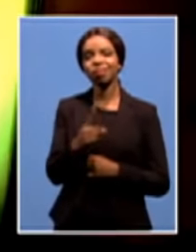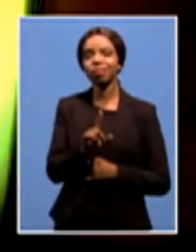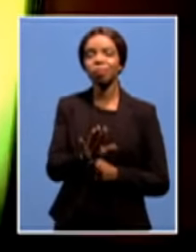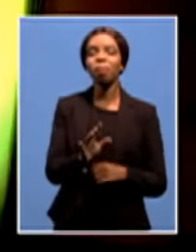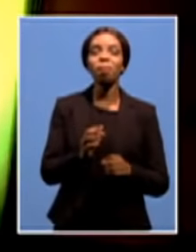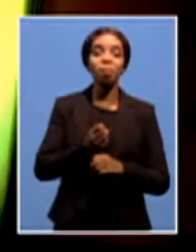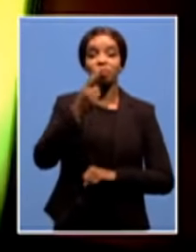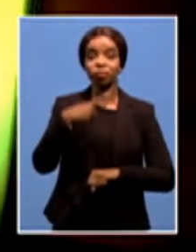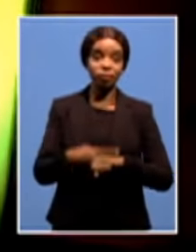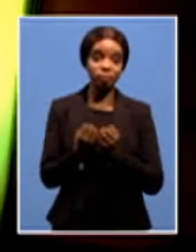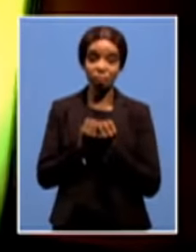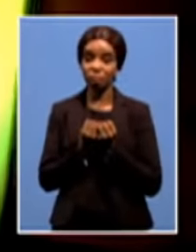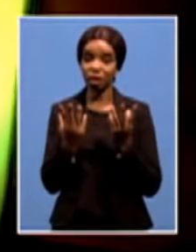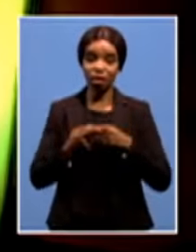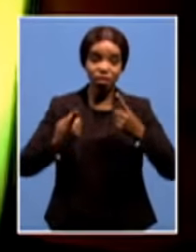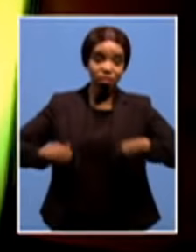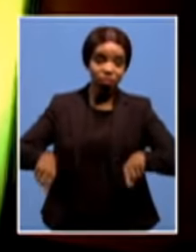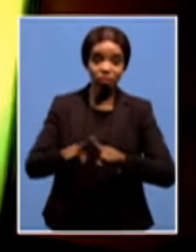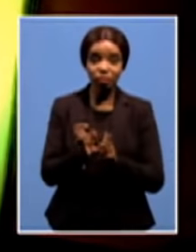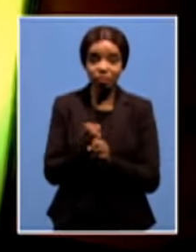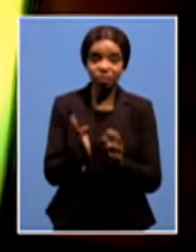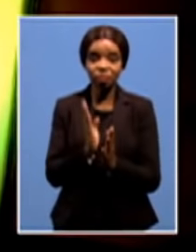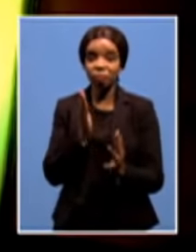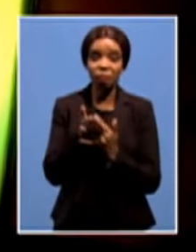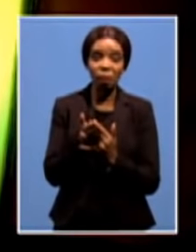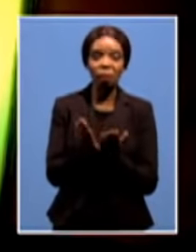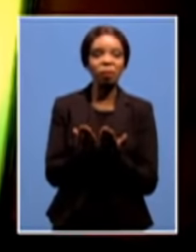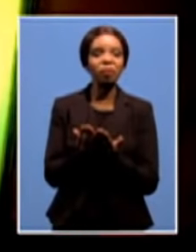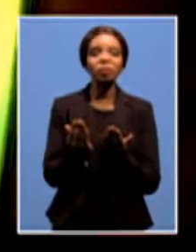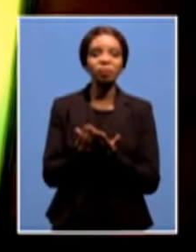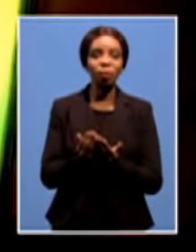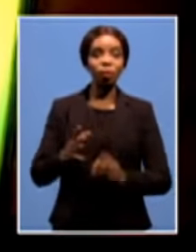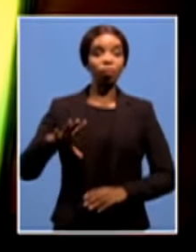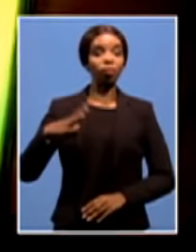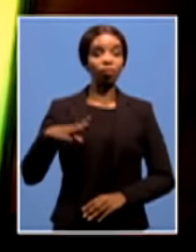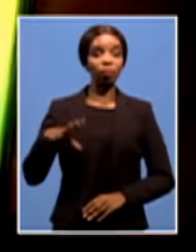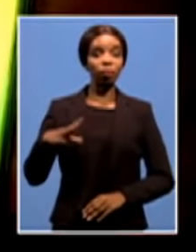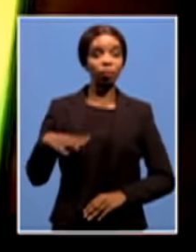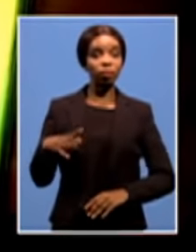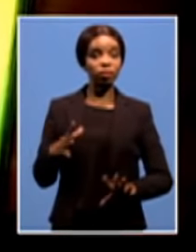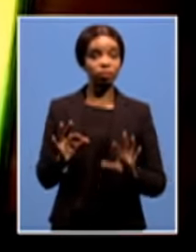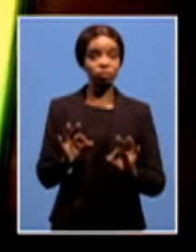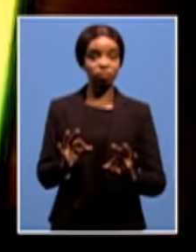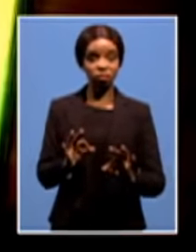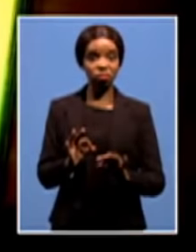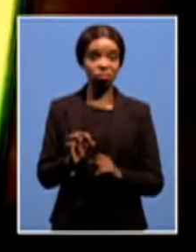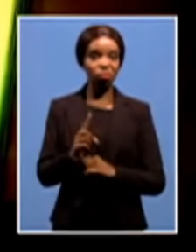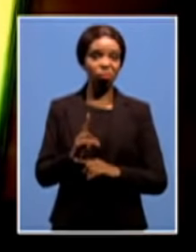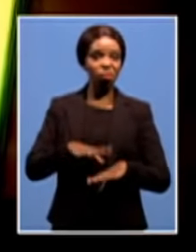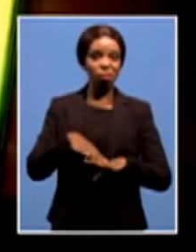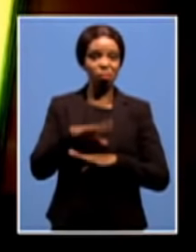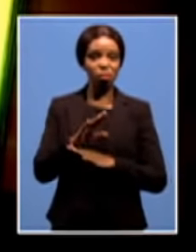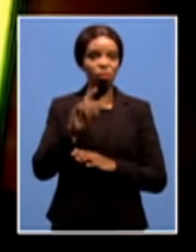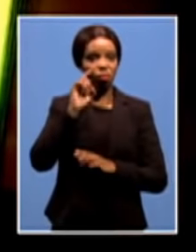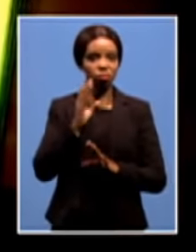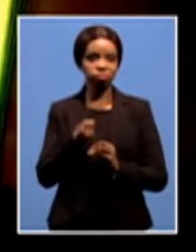us saw the doors of learning was when we were beginning school formally at grade one or thereabouts. What's